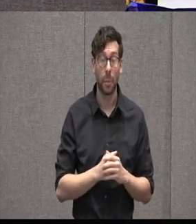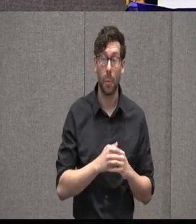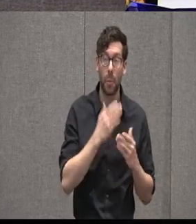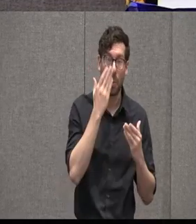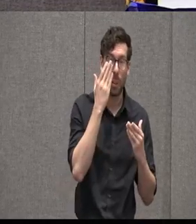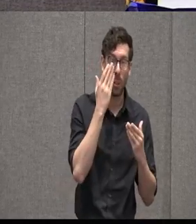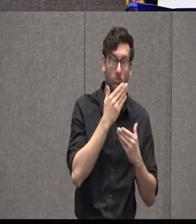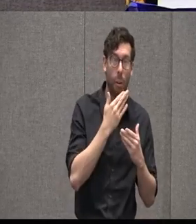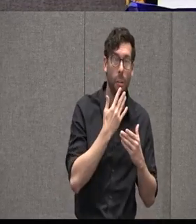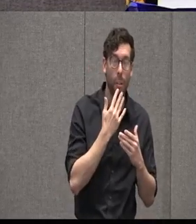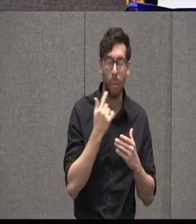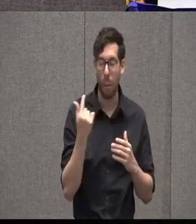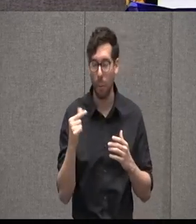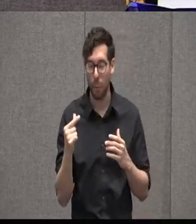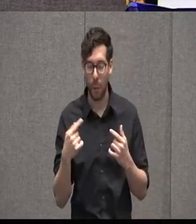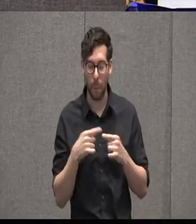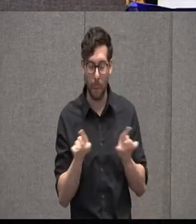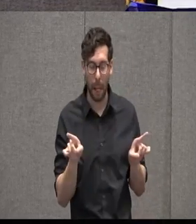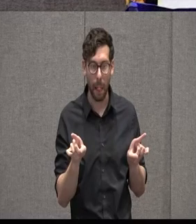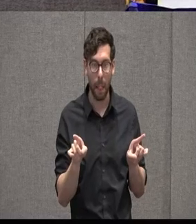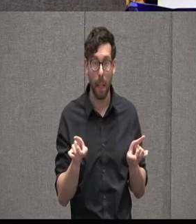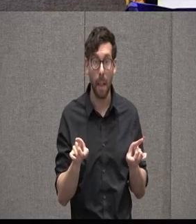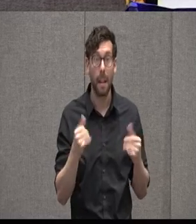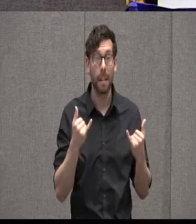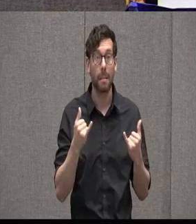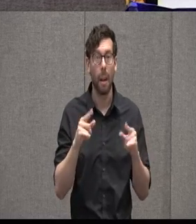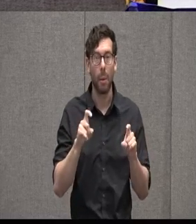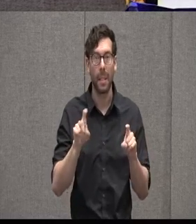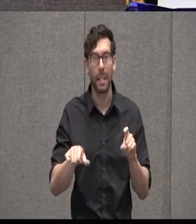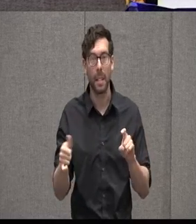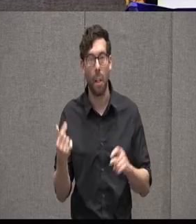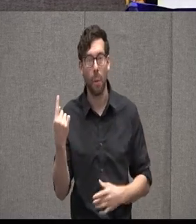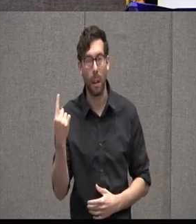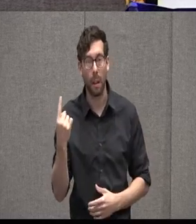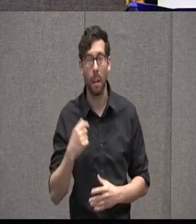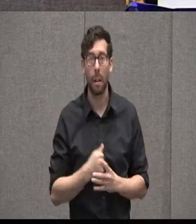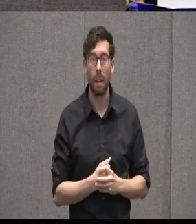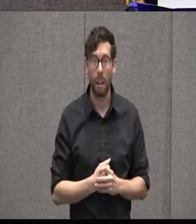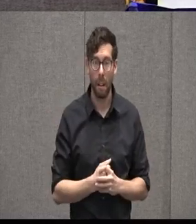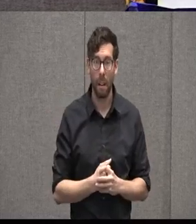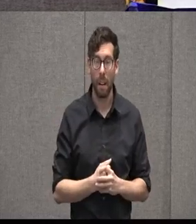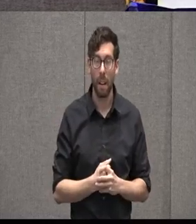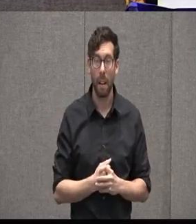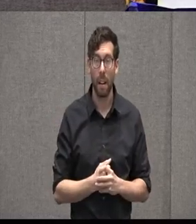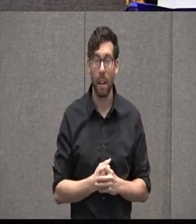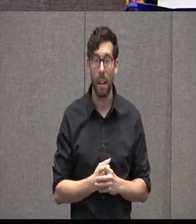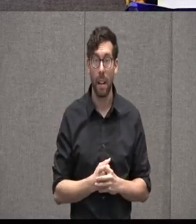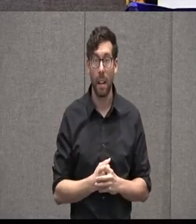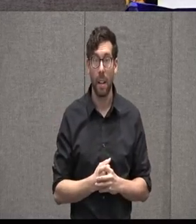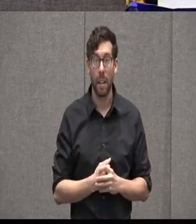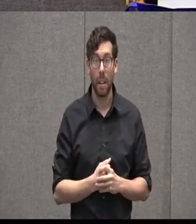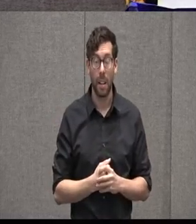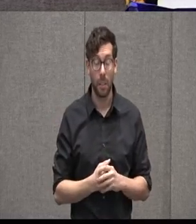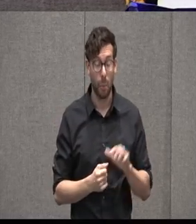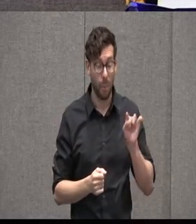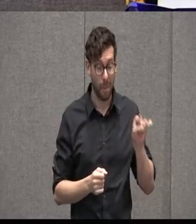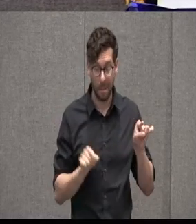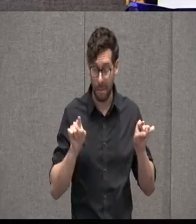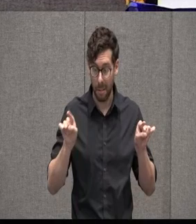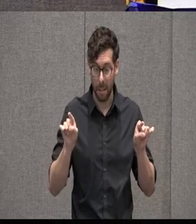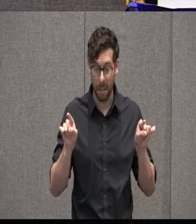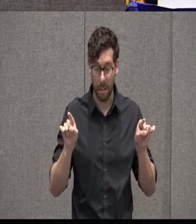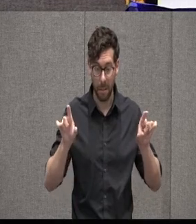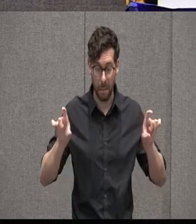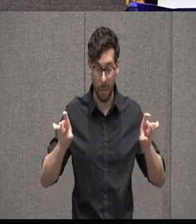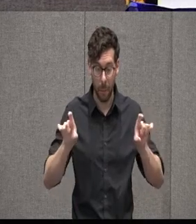it. Okay, let's test this one. This side is attracted to this side. Let's